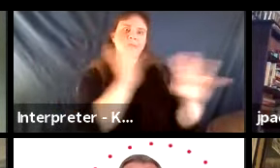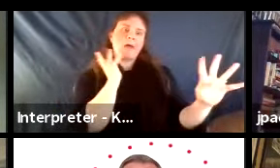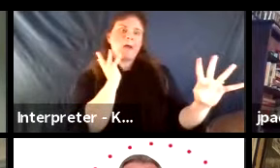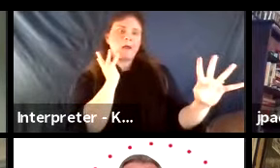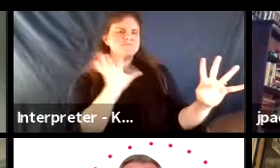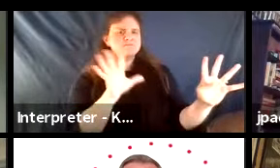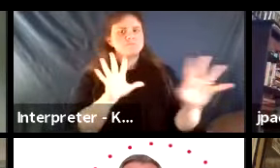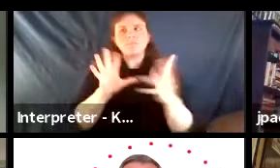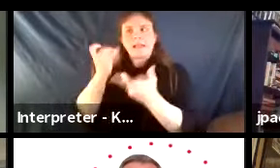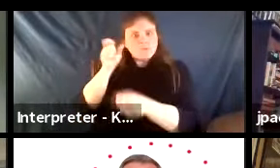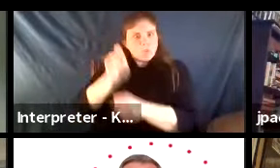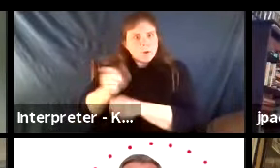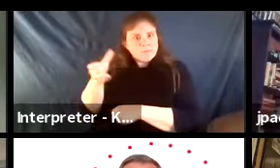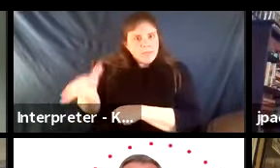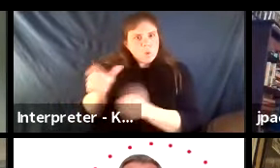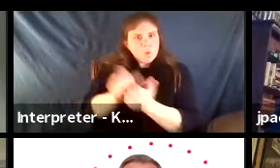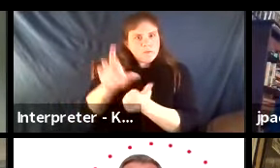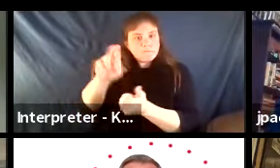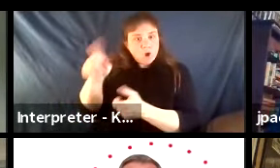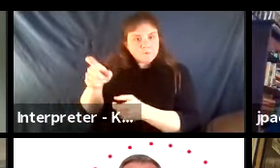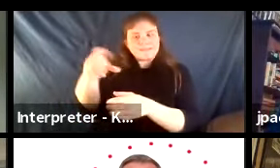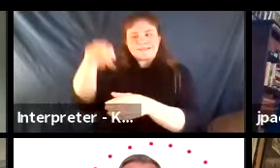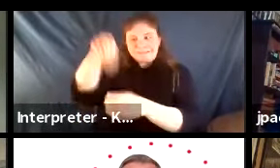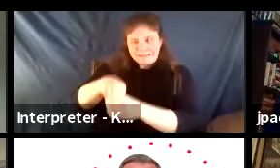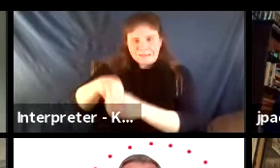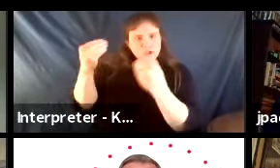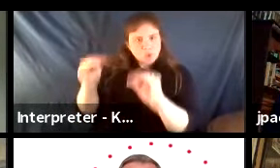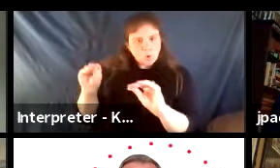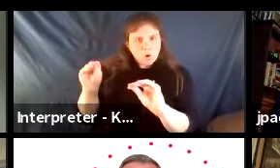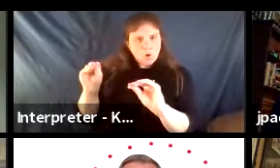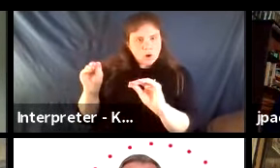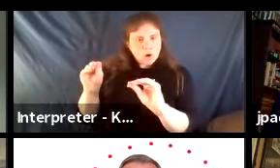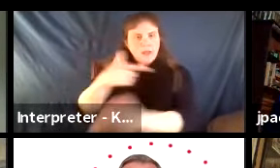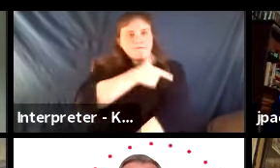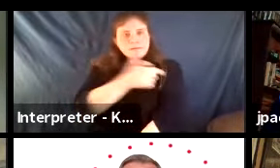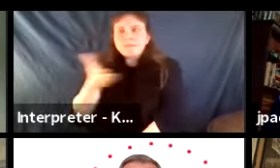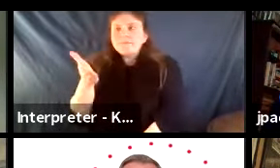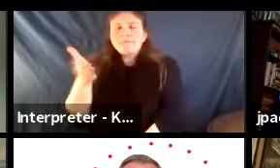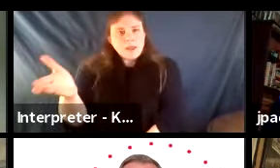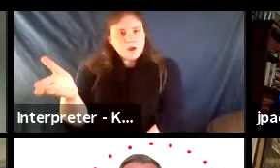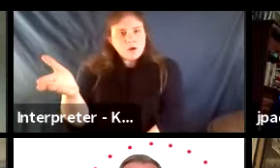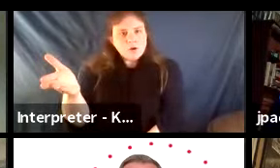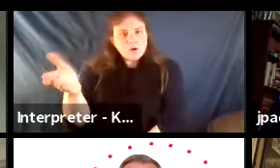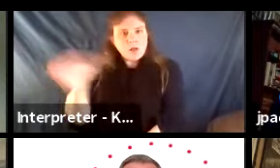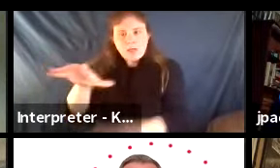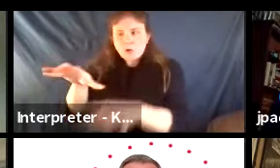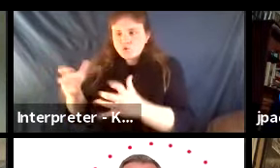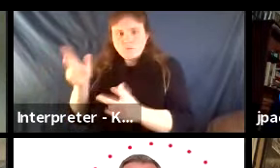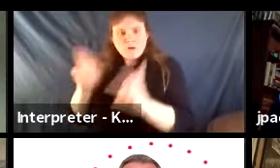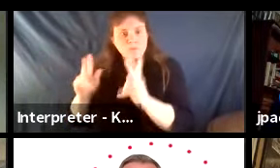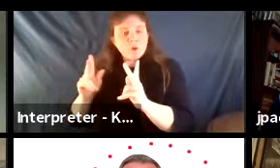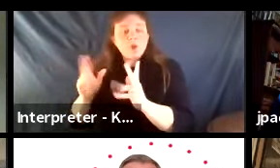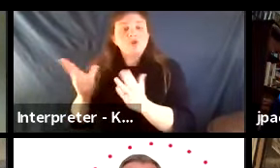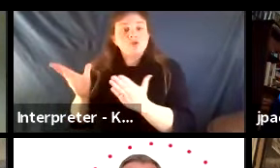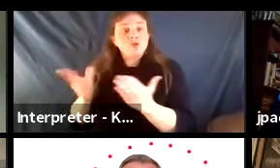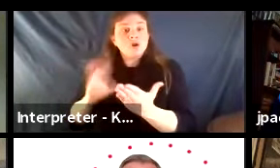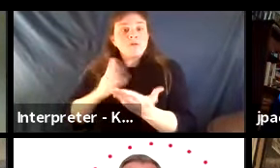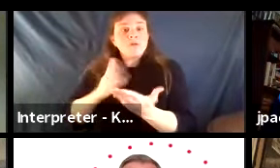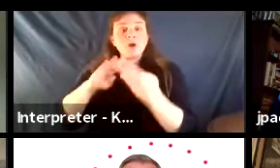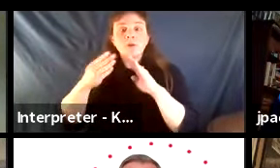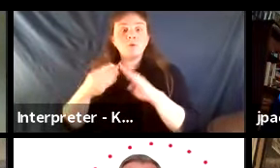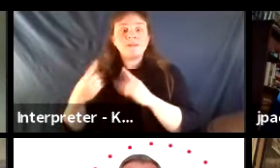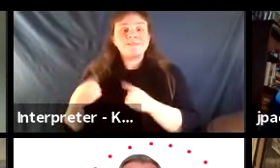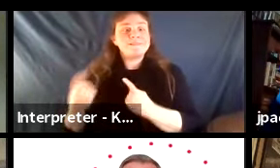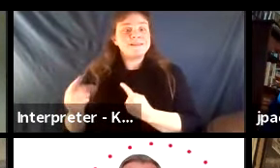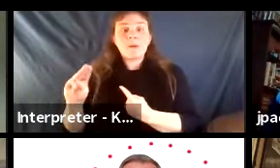in grocery stores to take care of a population that has been serving our community since March